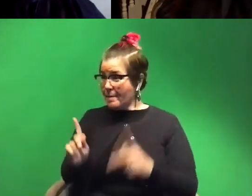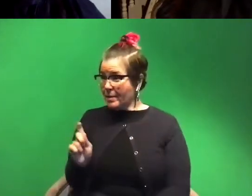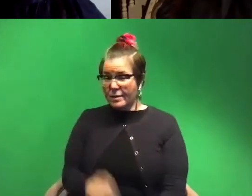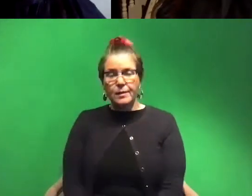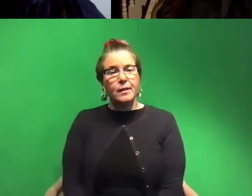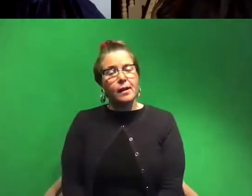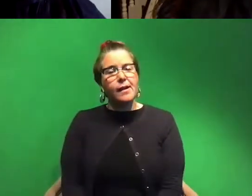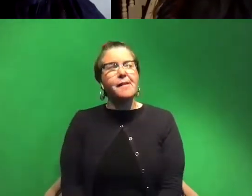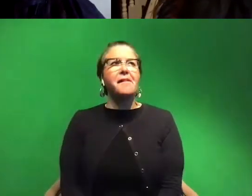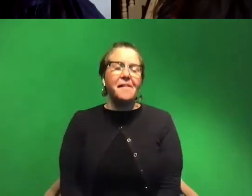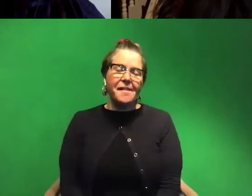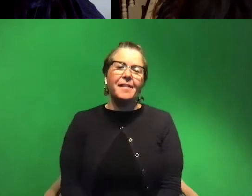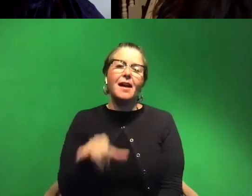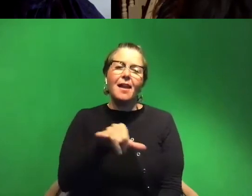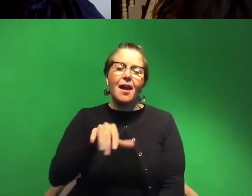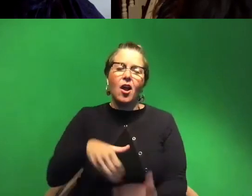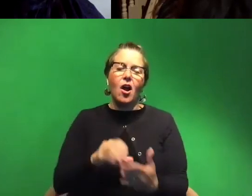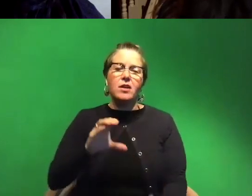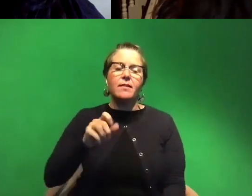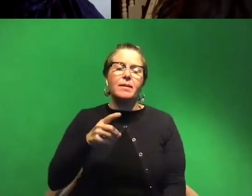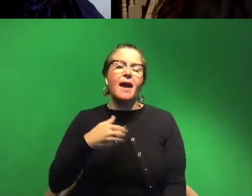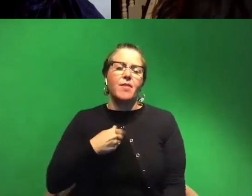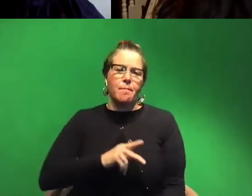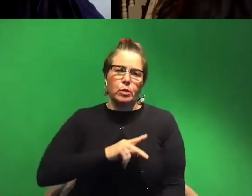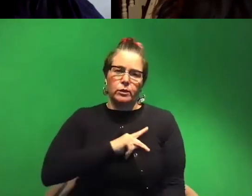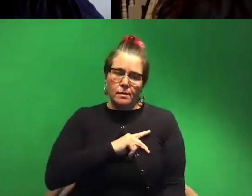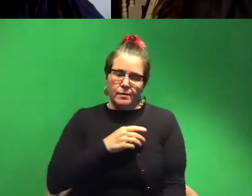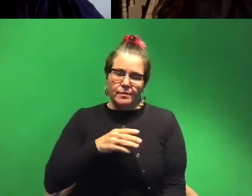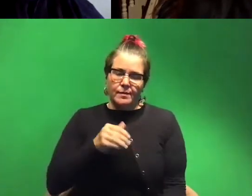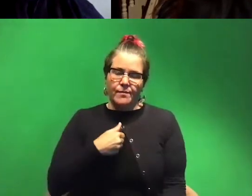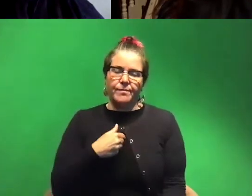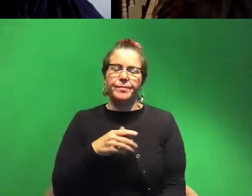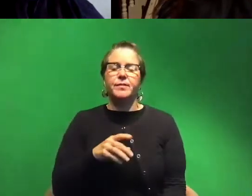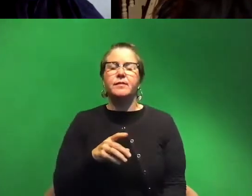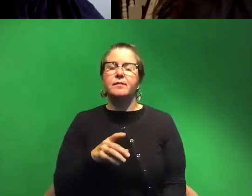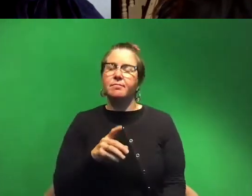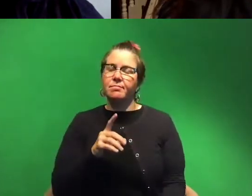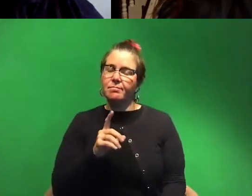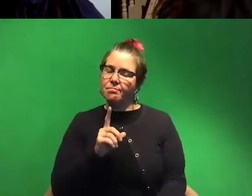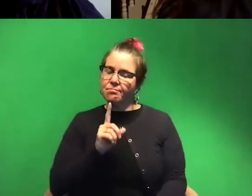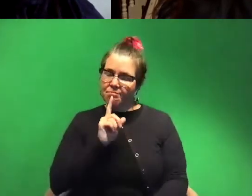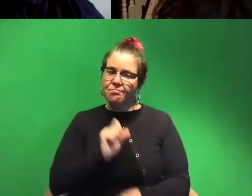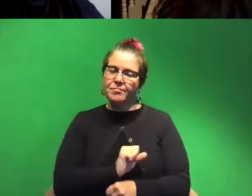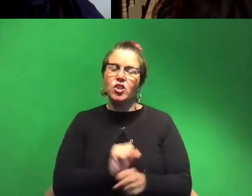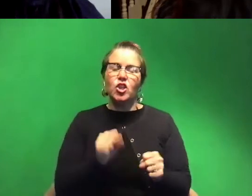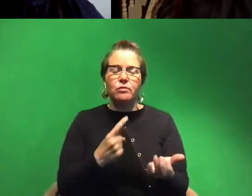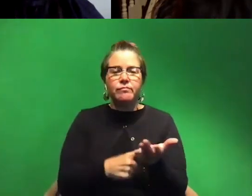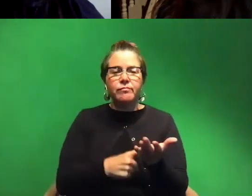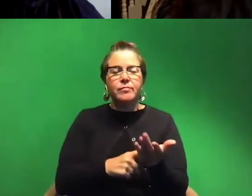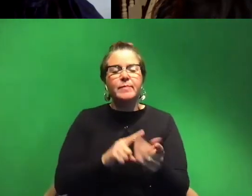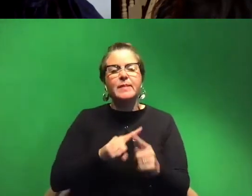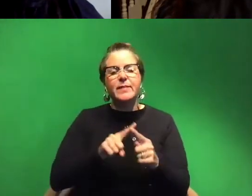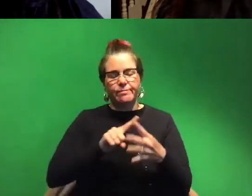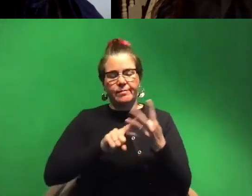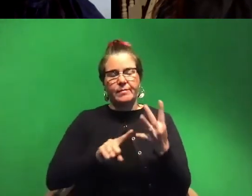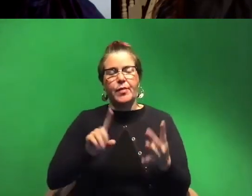So, like all cephalopods, they have personalities. And this is very, very true. You know, we could talk a lot about the cephalopod brain and how smart